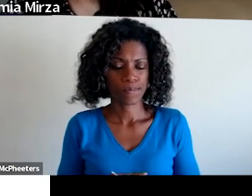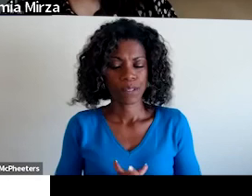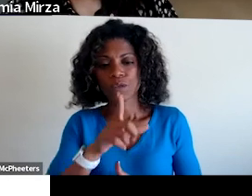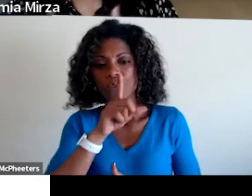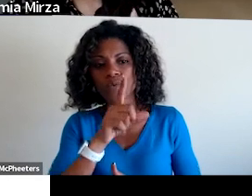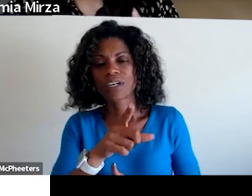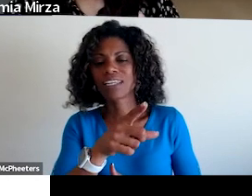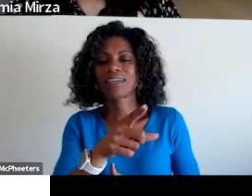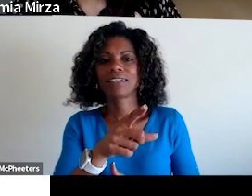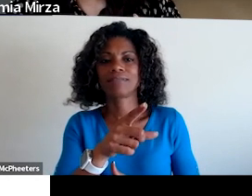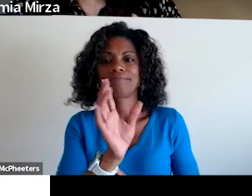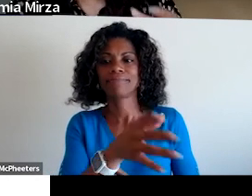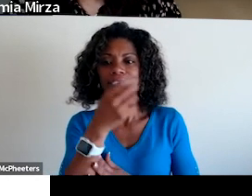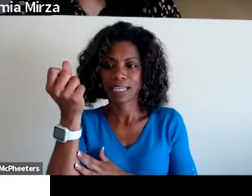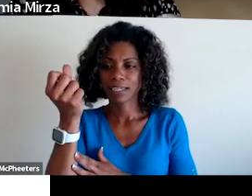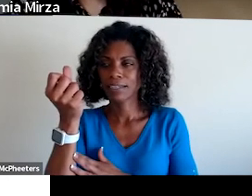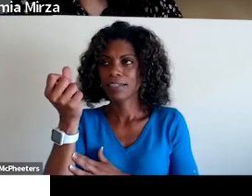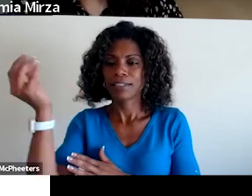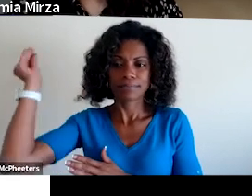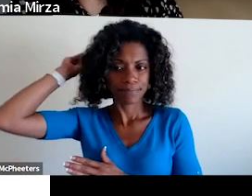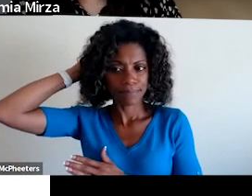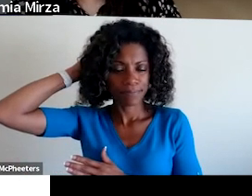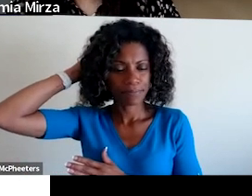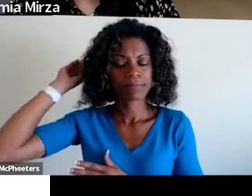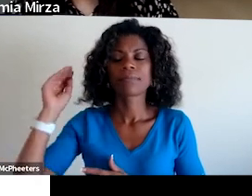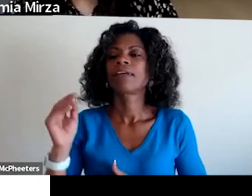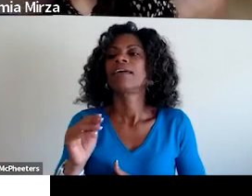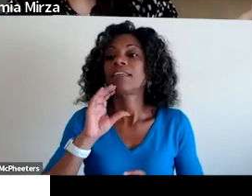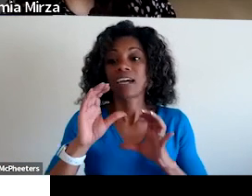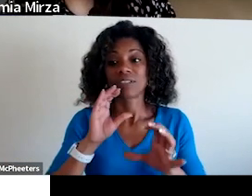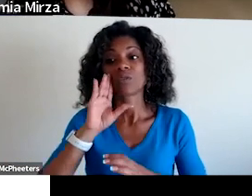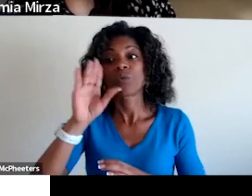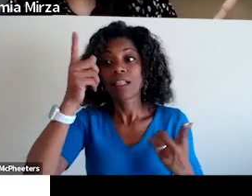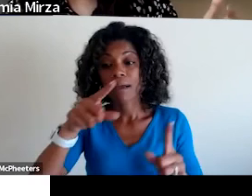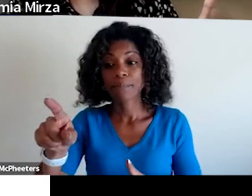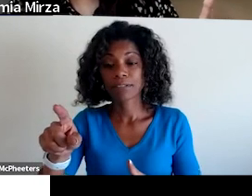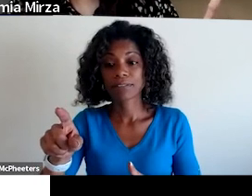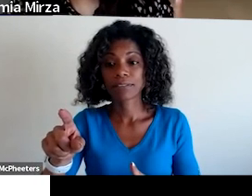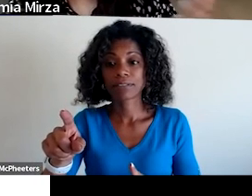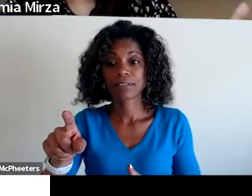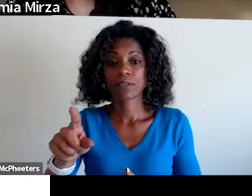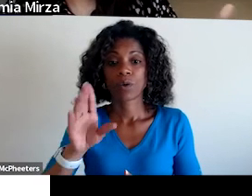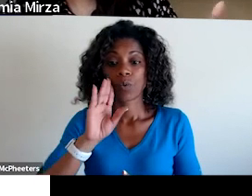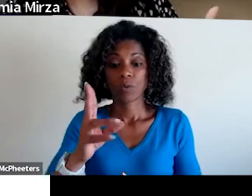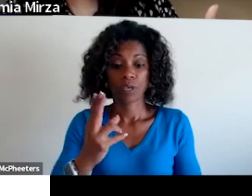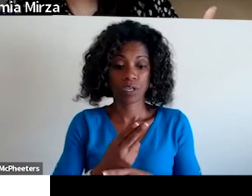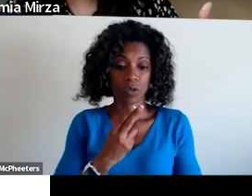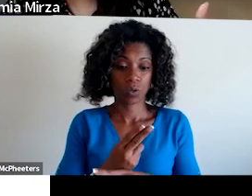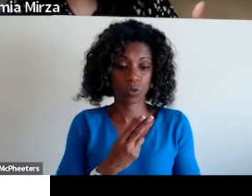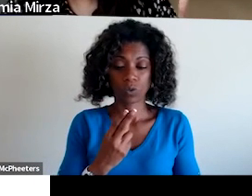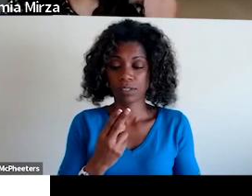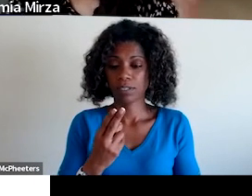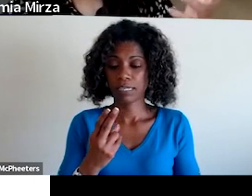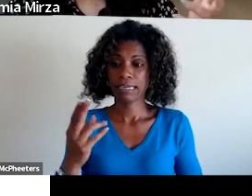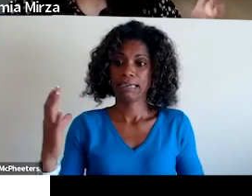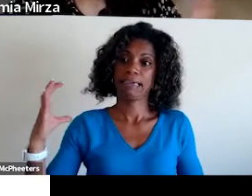is that these conversations will come up. Do we use capitalizations when we're talking about different races and